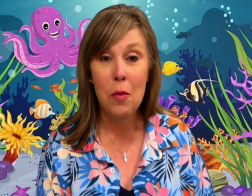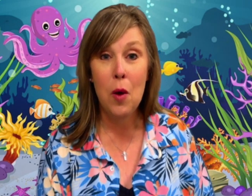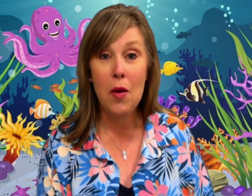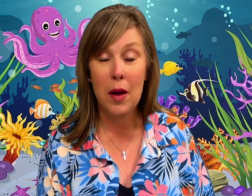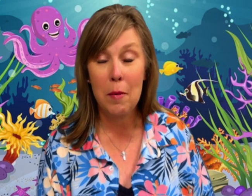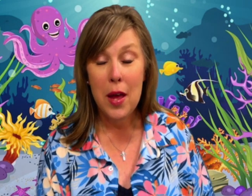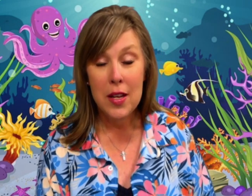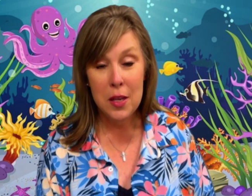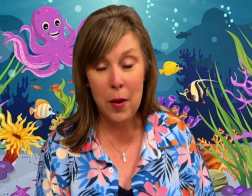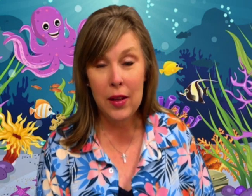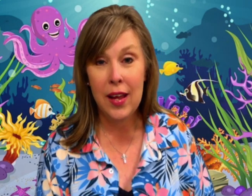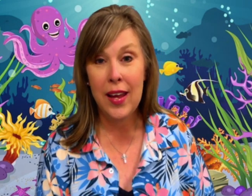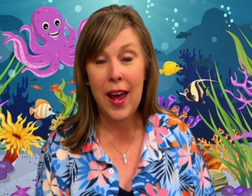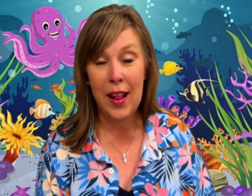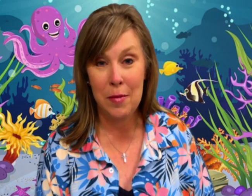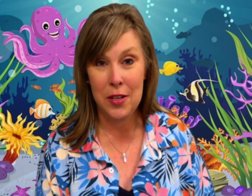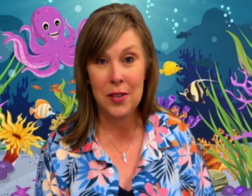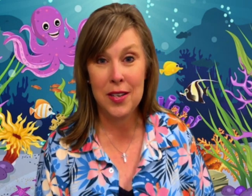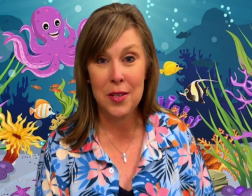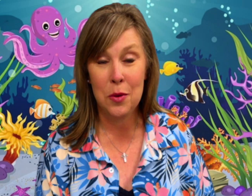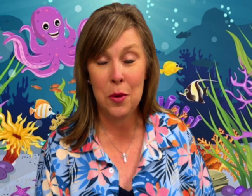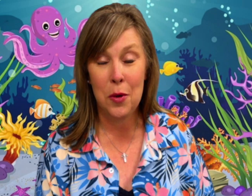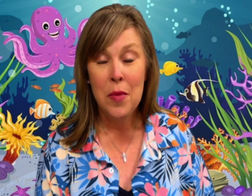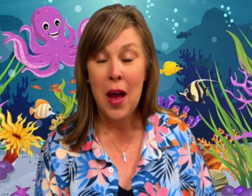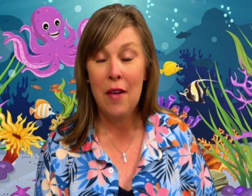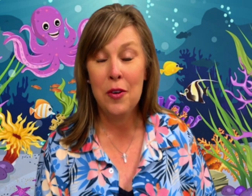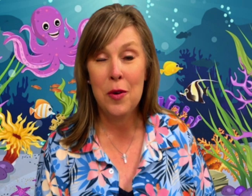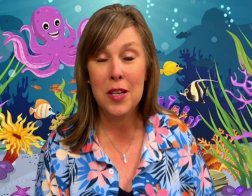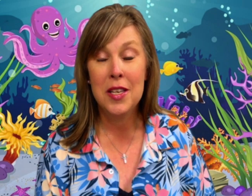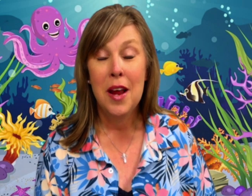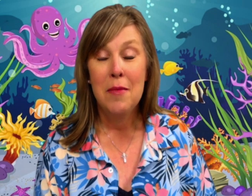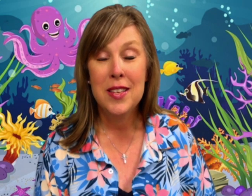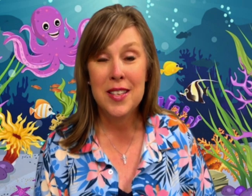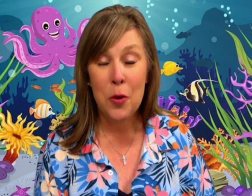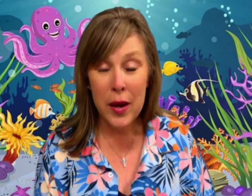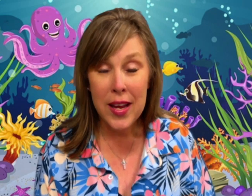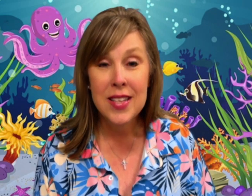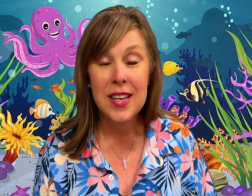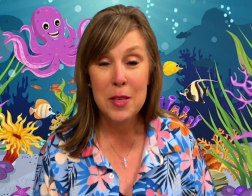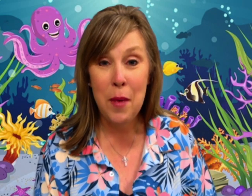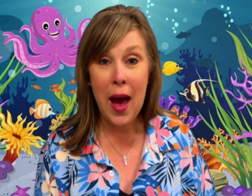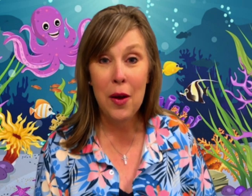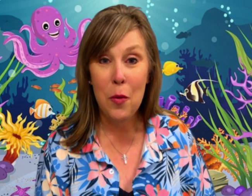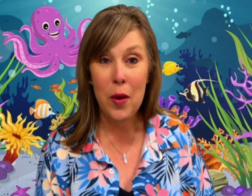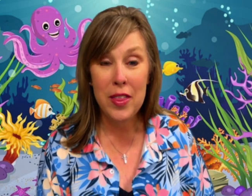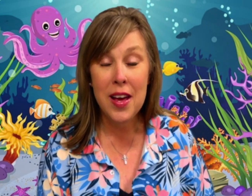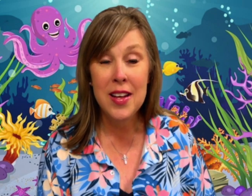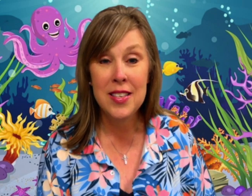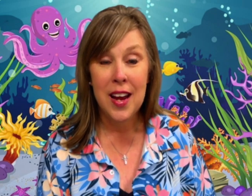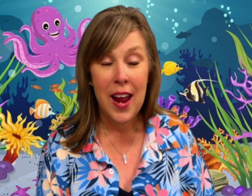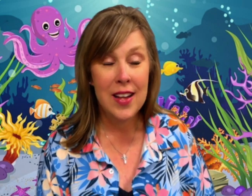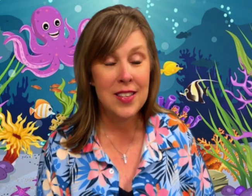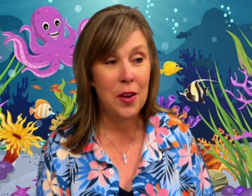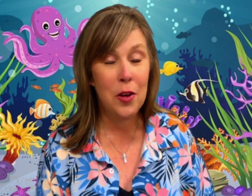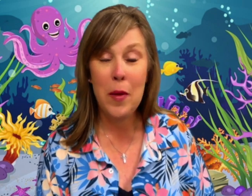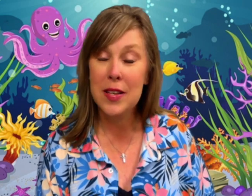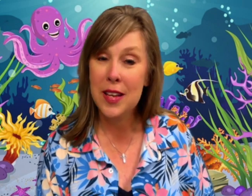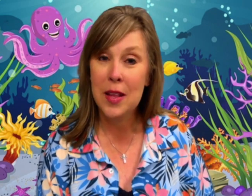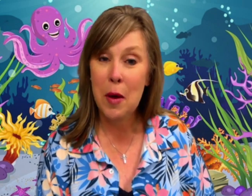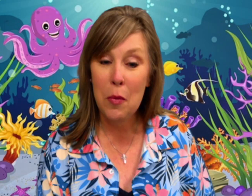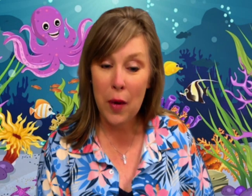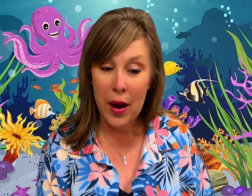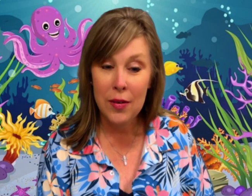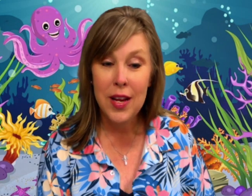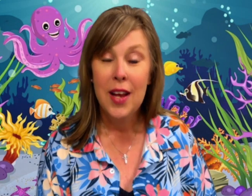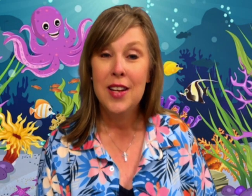big warm welcome to Bucklake Elementary School. Of course, Mrs. Quiggins is back with us, and so you may